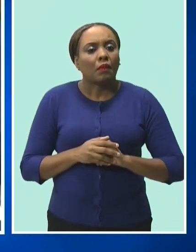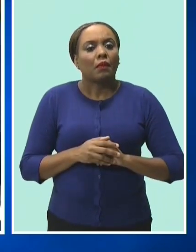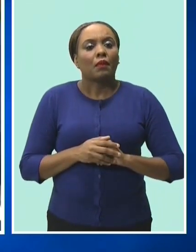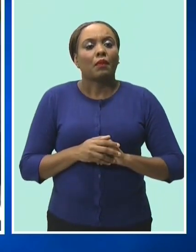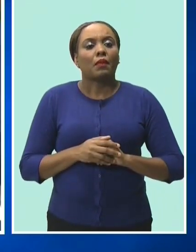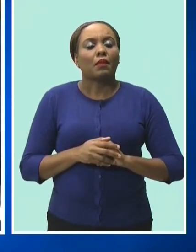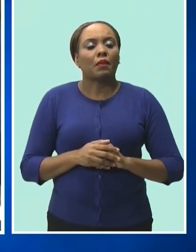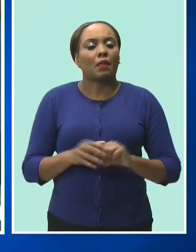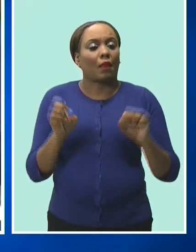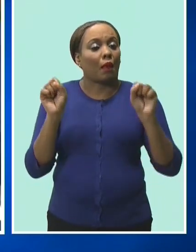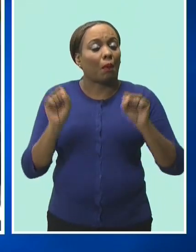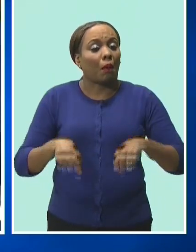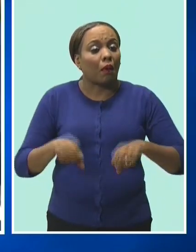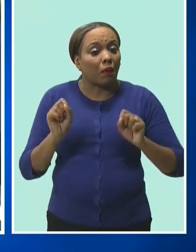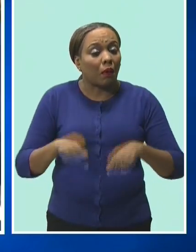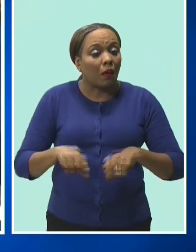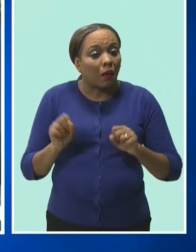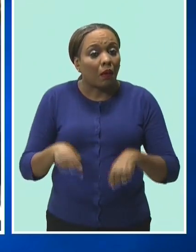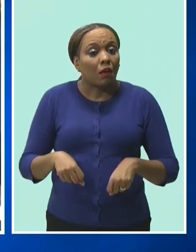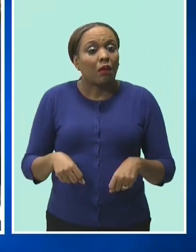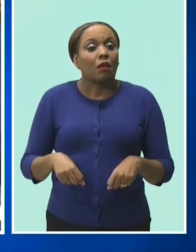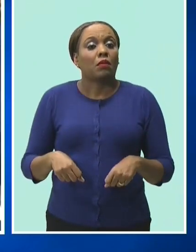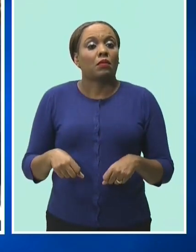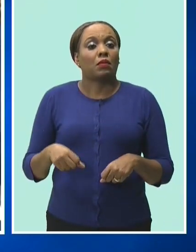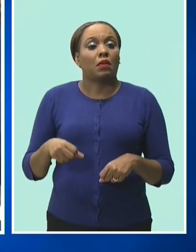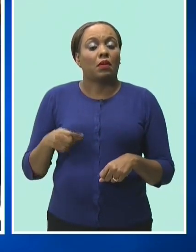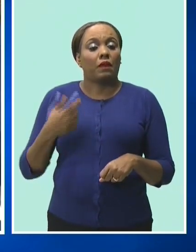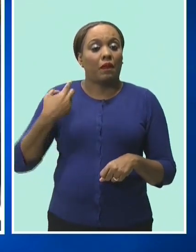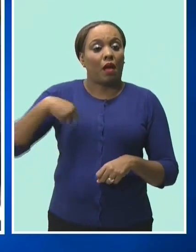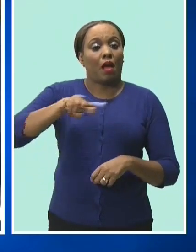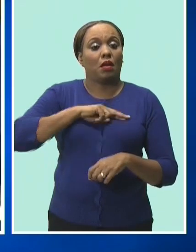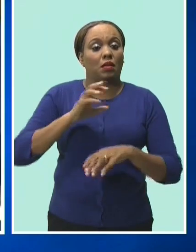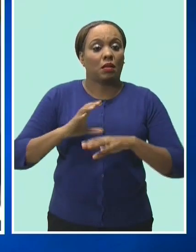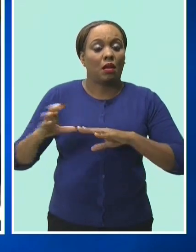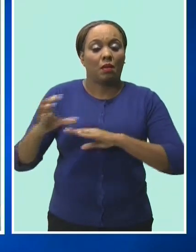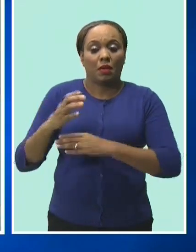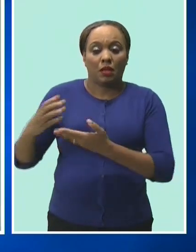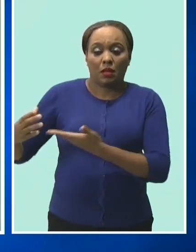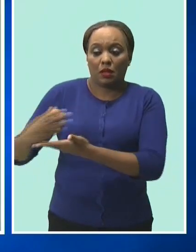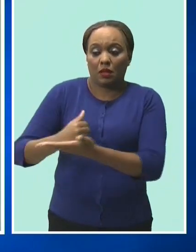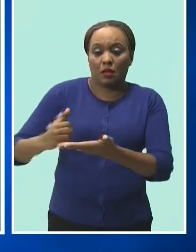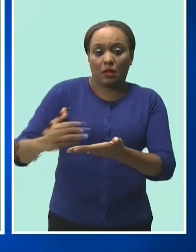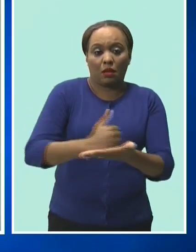potential to be able to earn foreign exchange outside of the region.